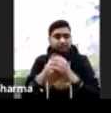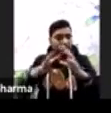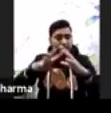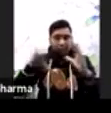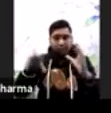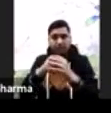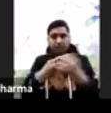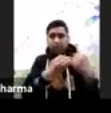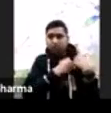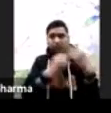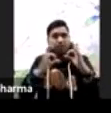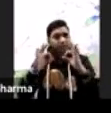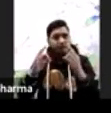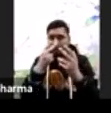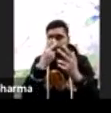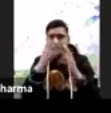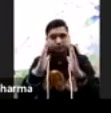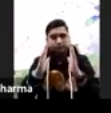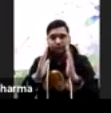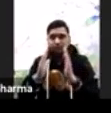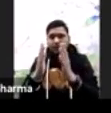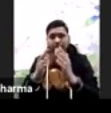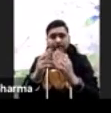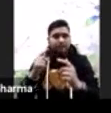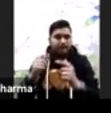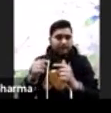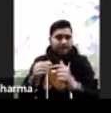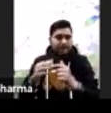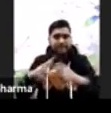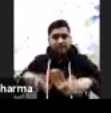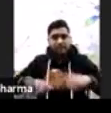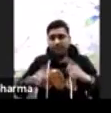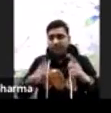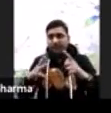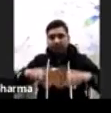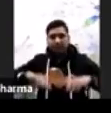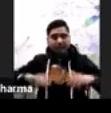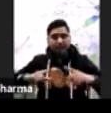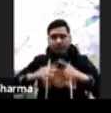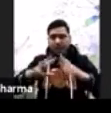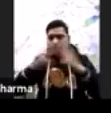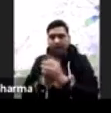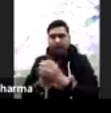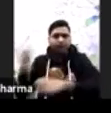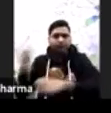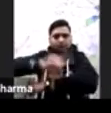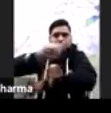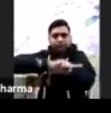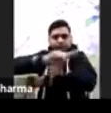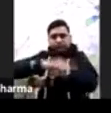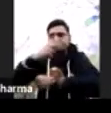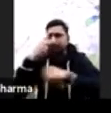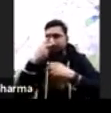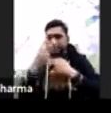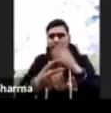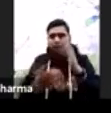through various projects, bringing this to life and living this value every day. So this is absolutely fabulous for us to